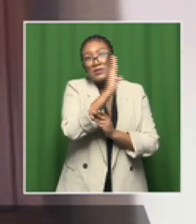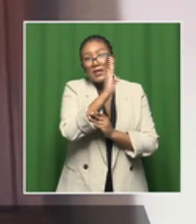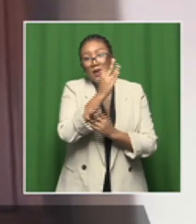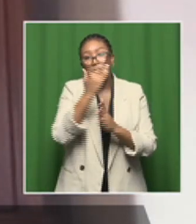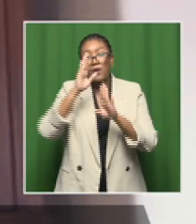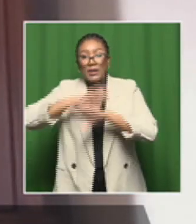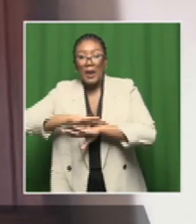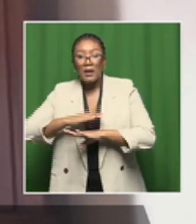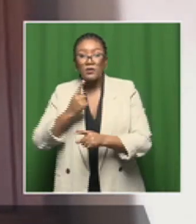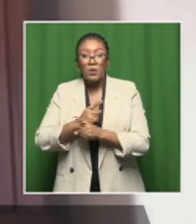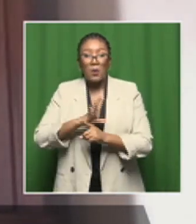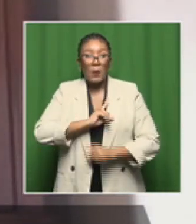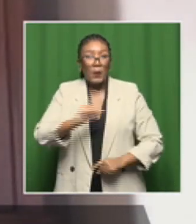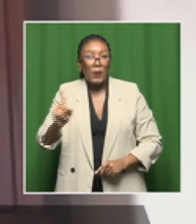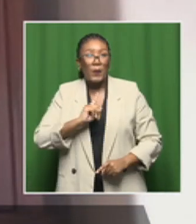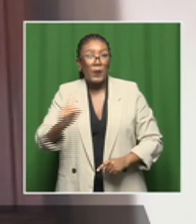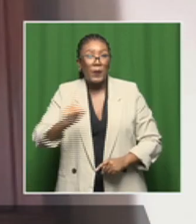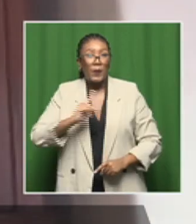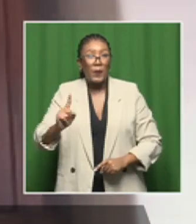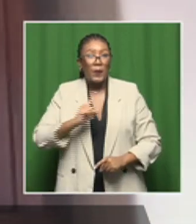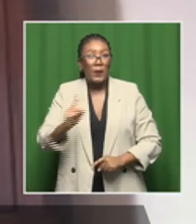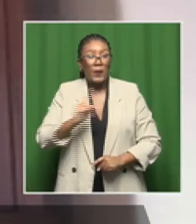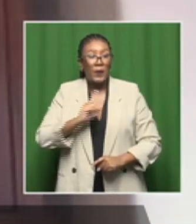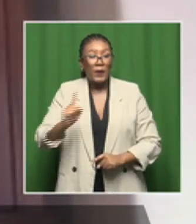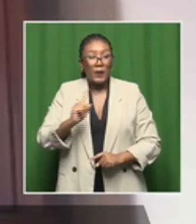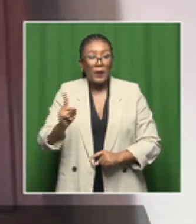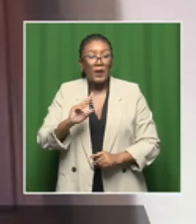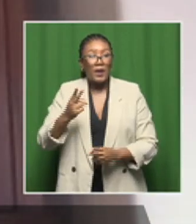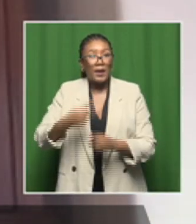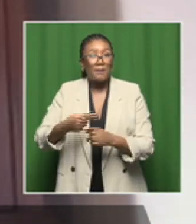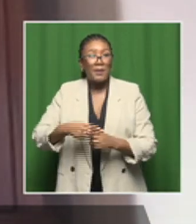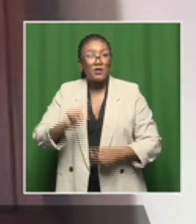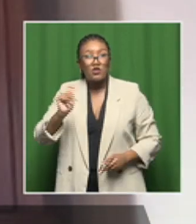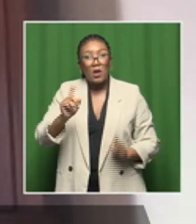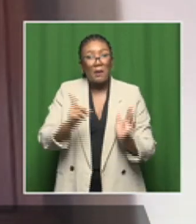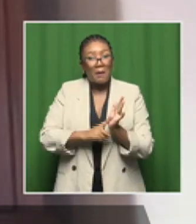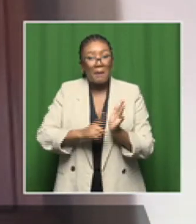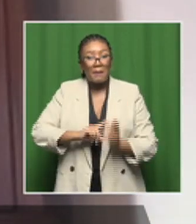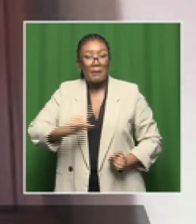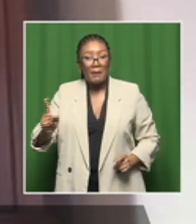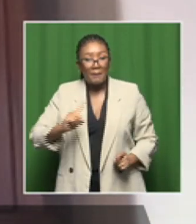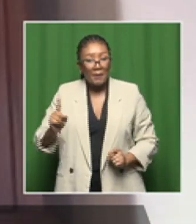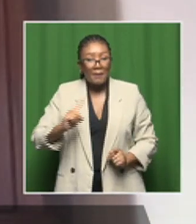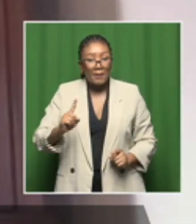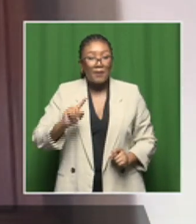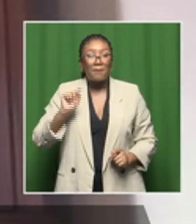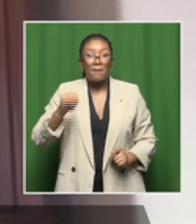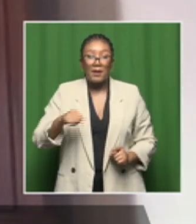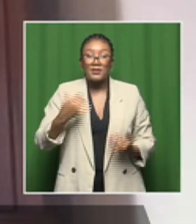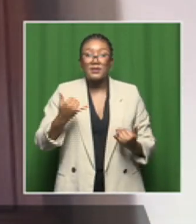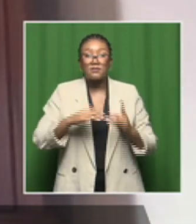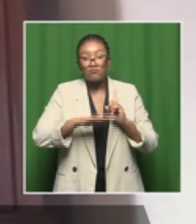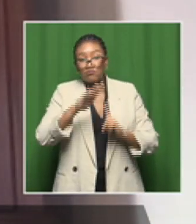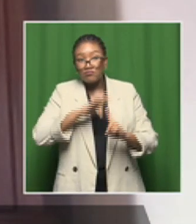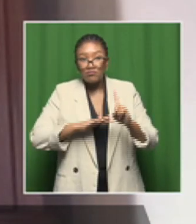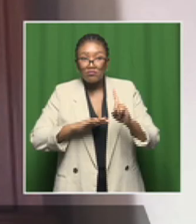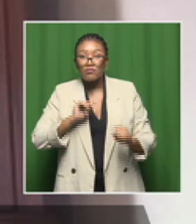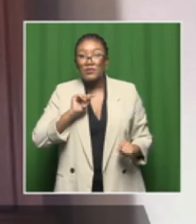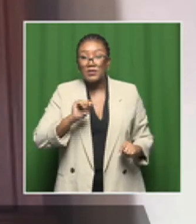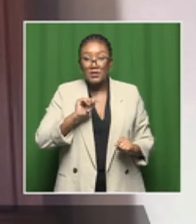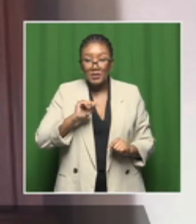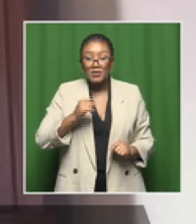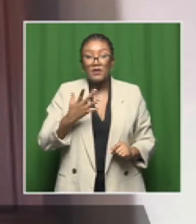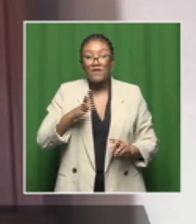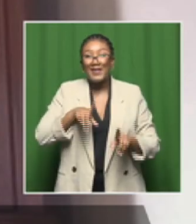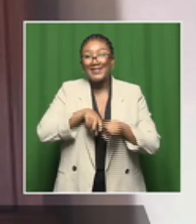diabetic or becoming insulin resistant. Then I would encourage you to walk into a corner pharmacy, and have your glucose